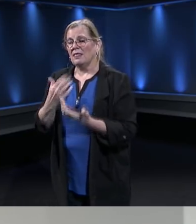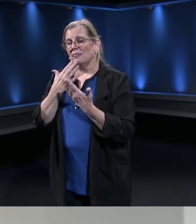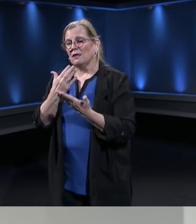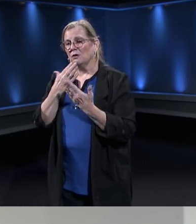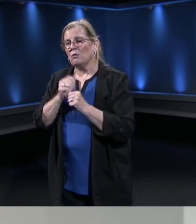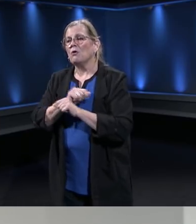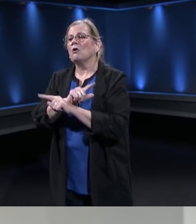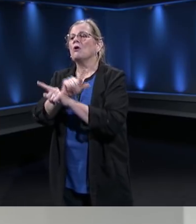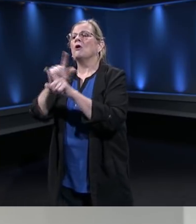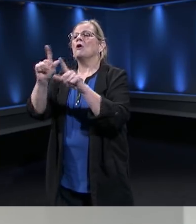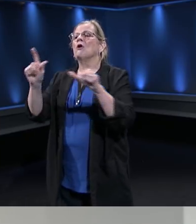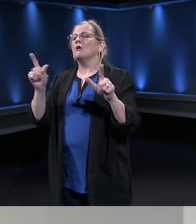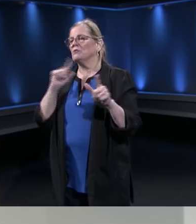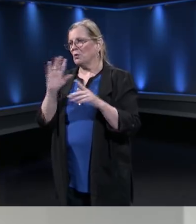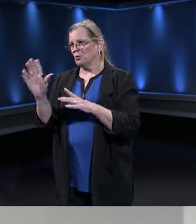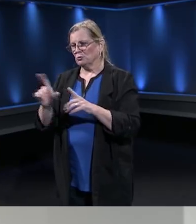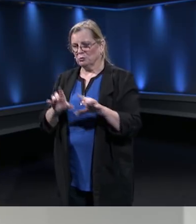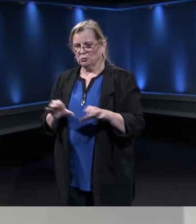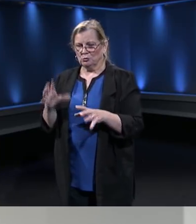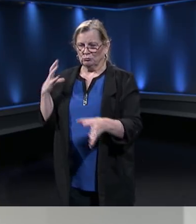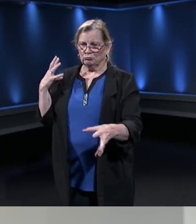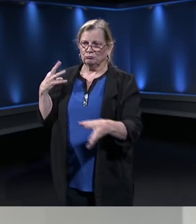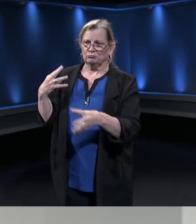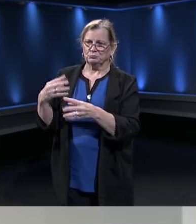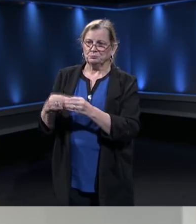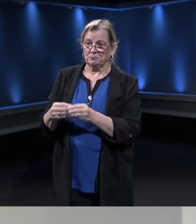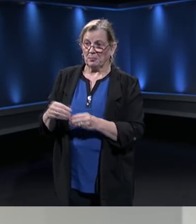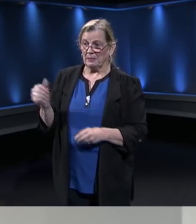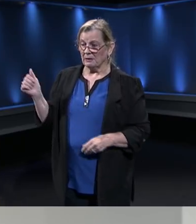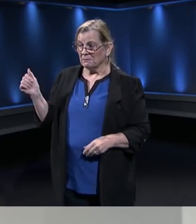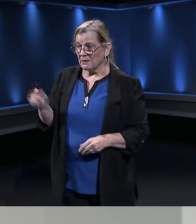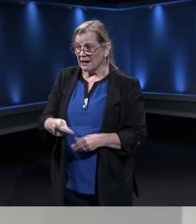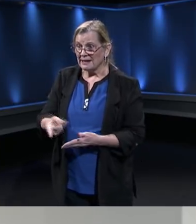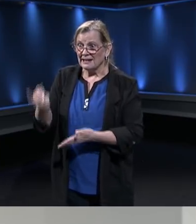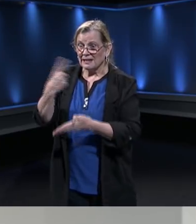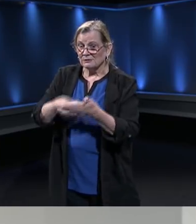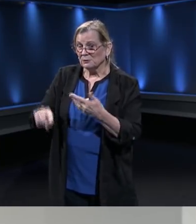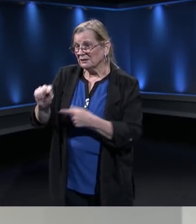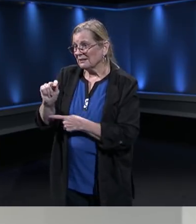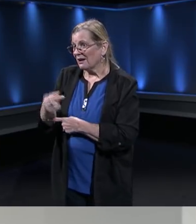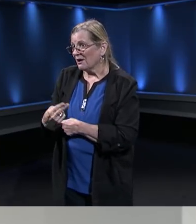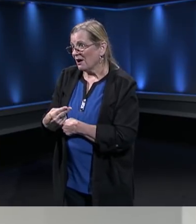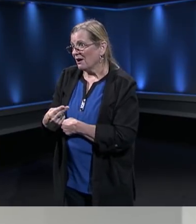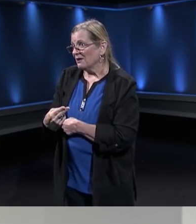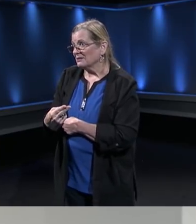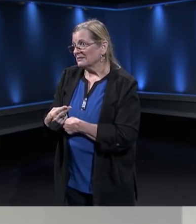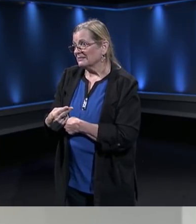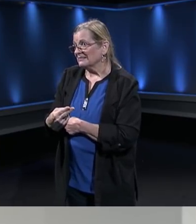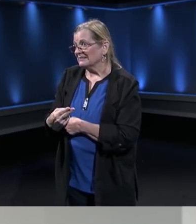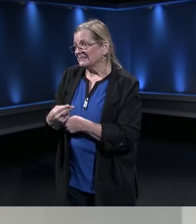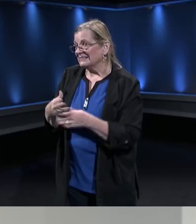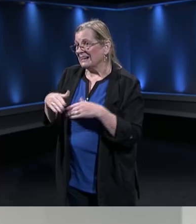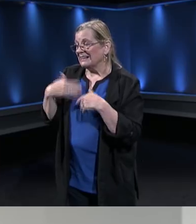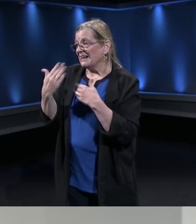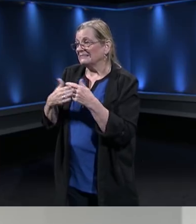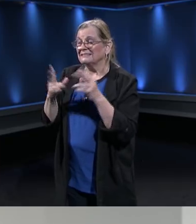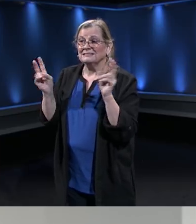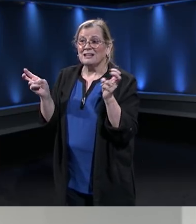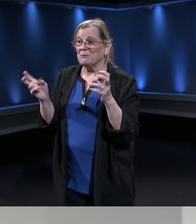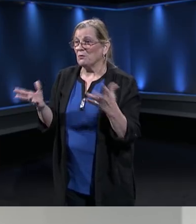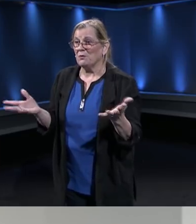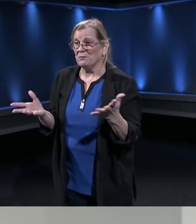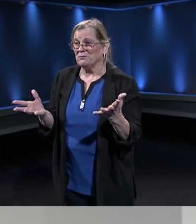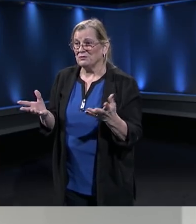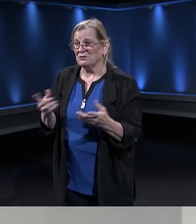colleagues are doing. We hope you come back next week for Town Hall. We'll share that topic with you very soon, and we'll continue